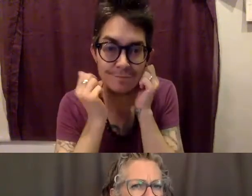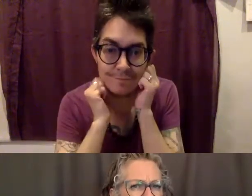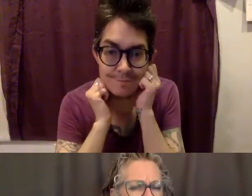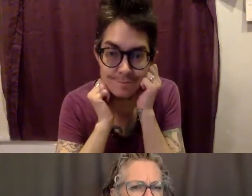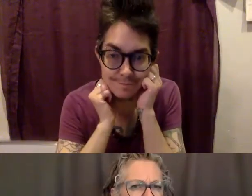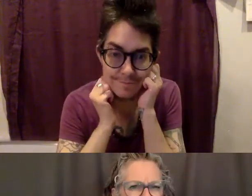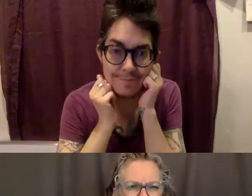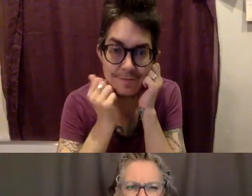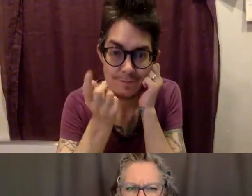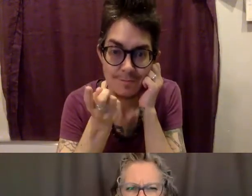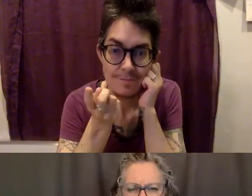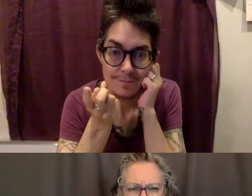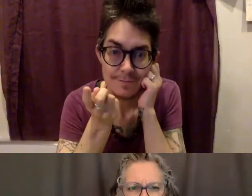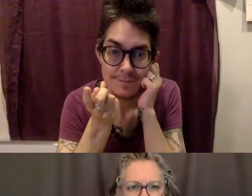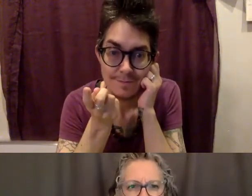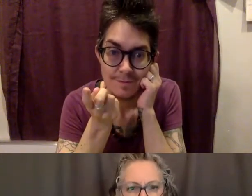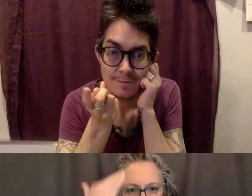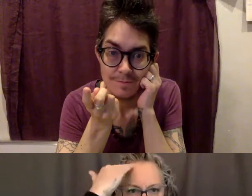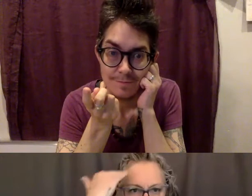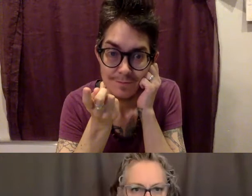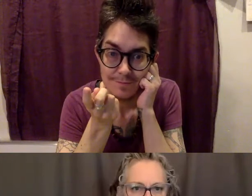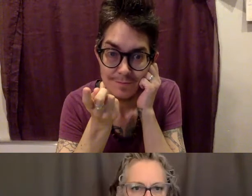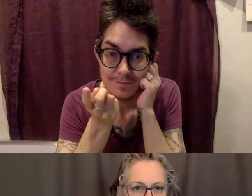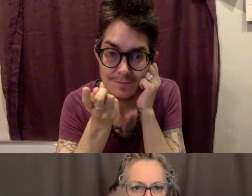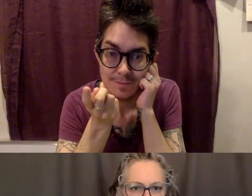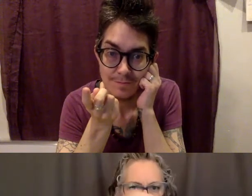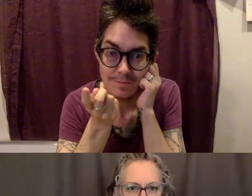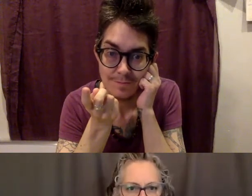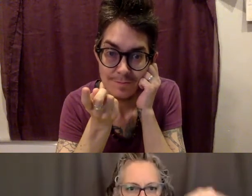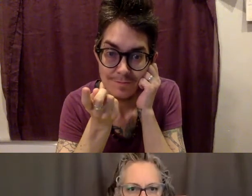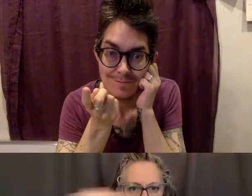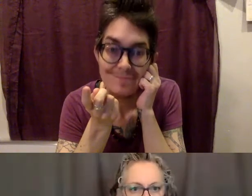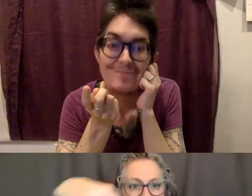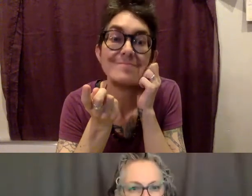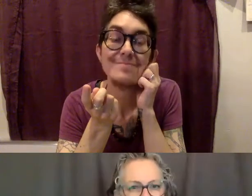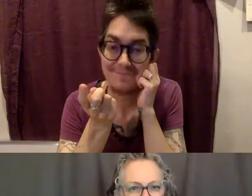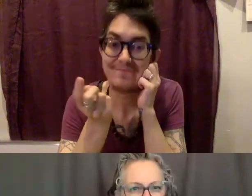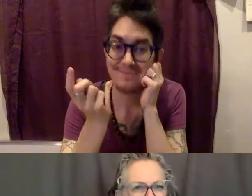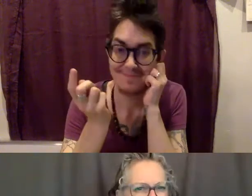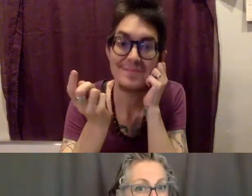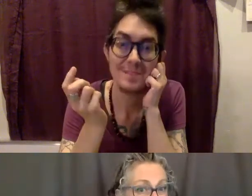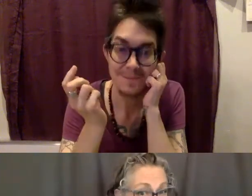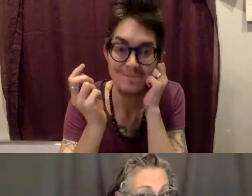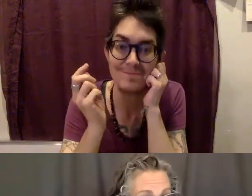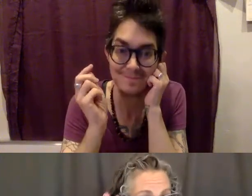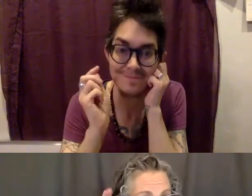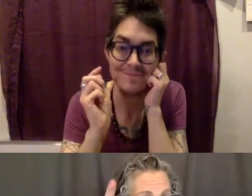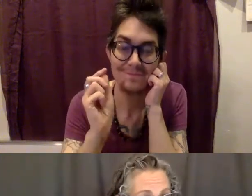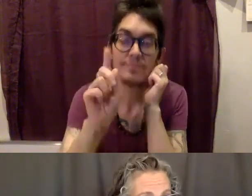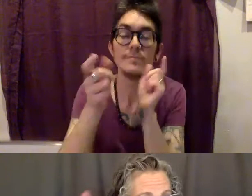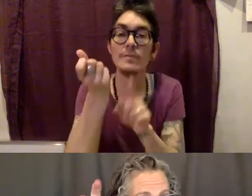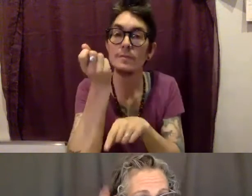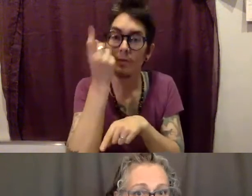that your head should face in the bedroom? Is it east?